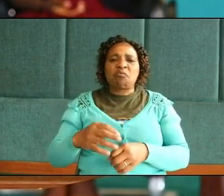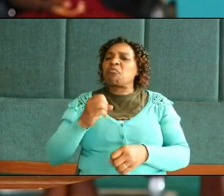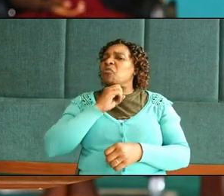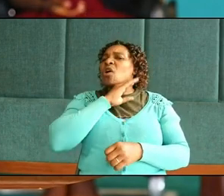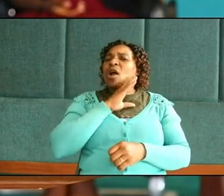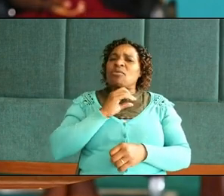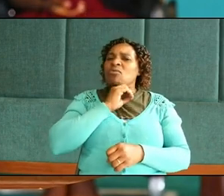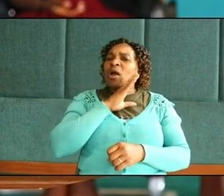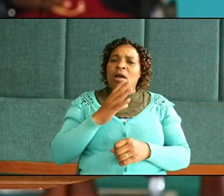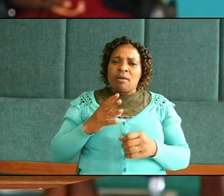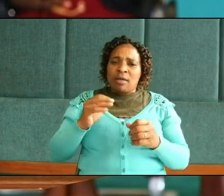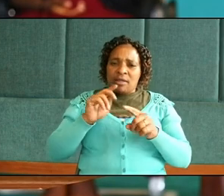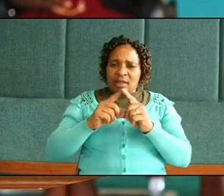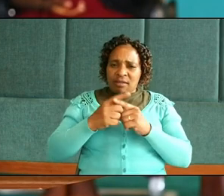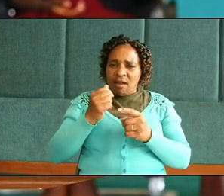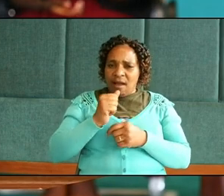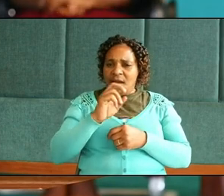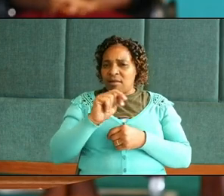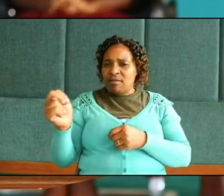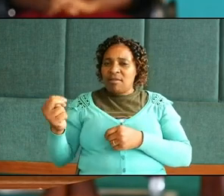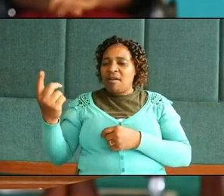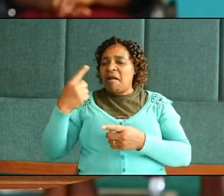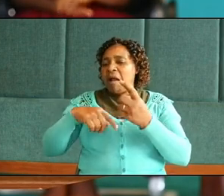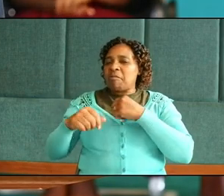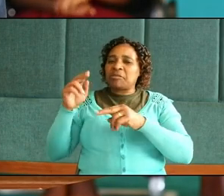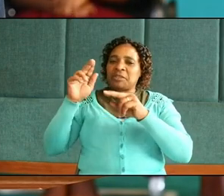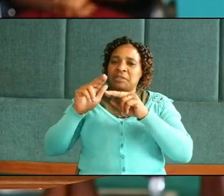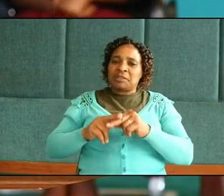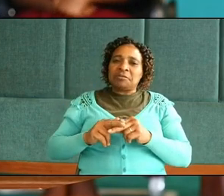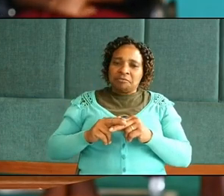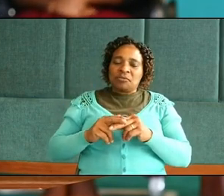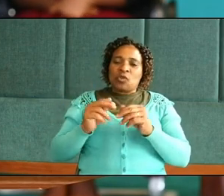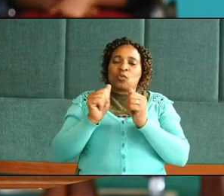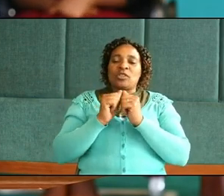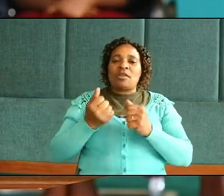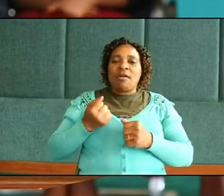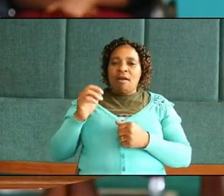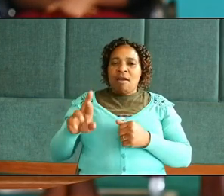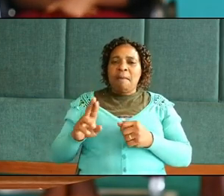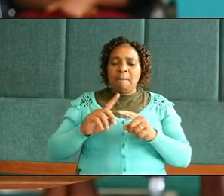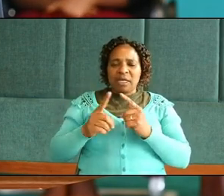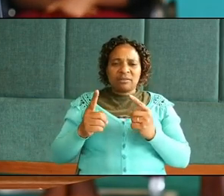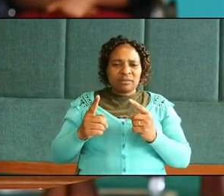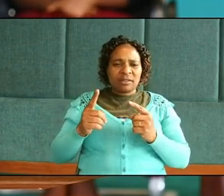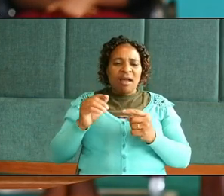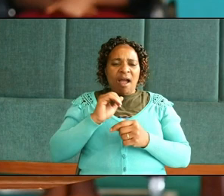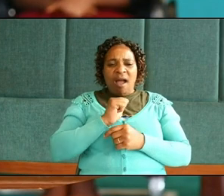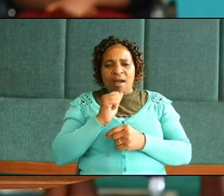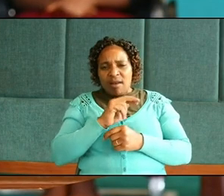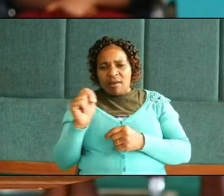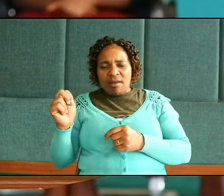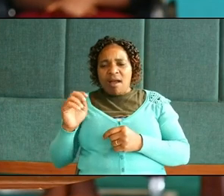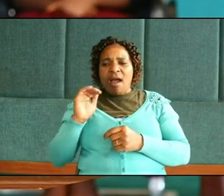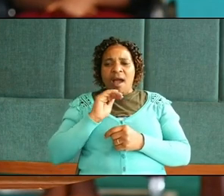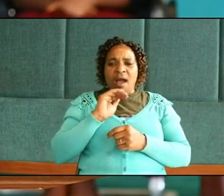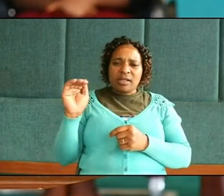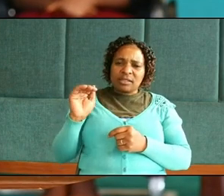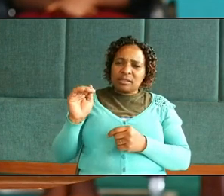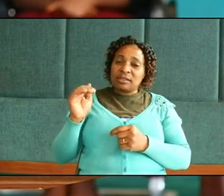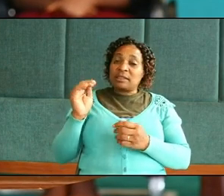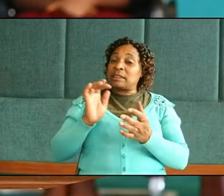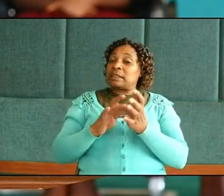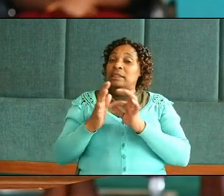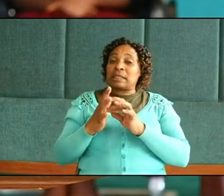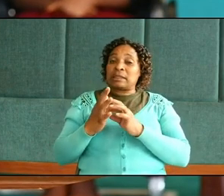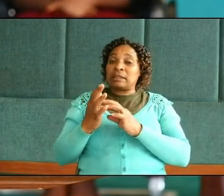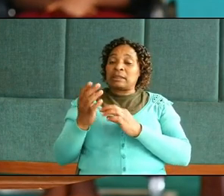Anna was just calmly staring at her. And then out of the blue, Anna asked her, like, Jesus is coming soon.